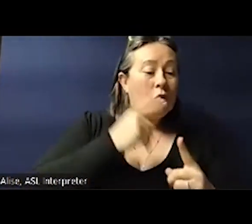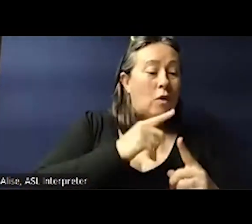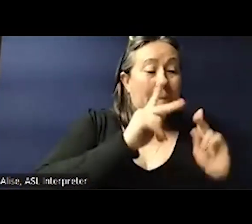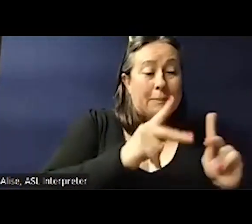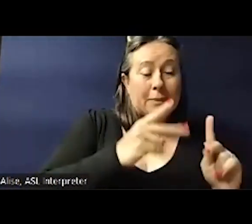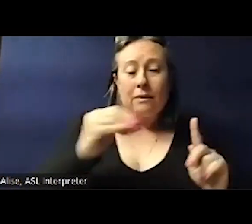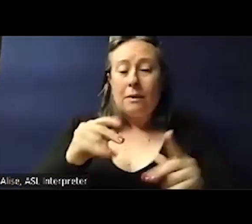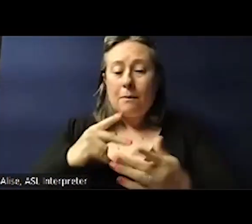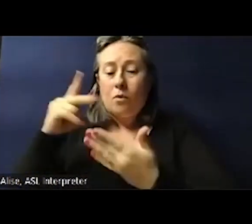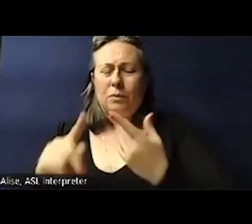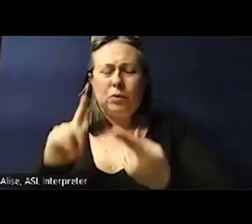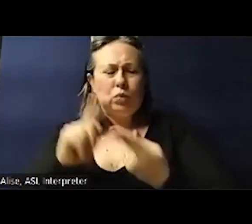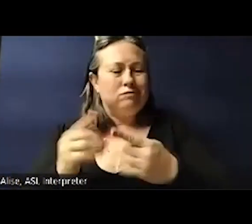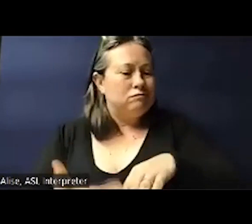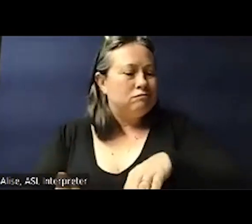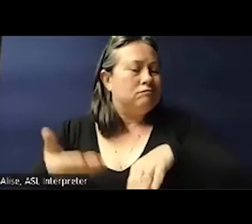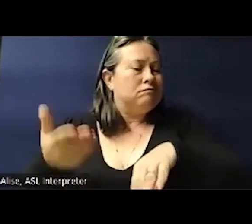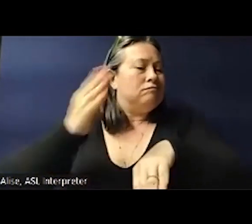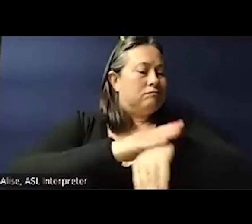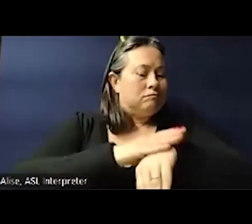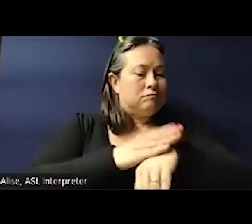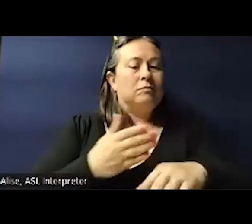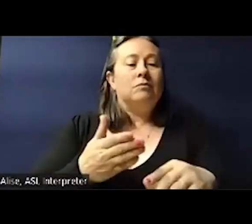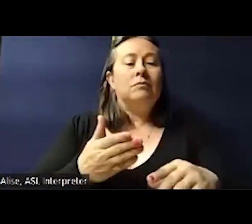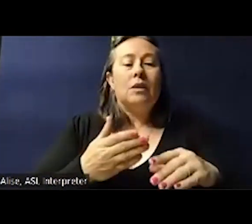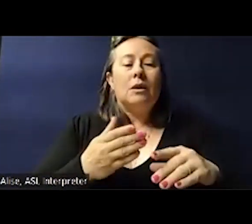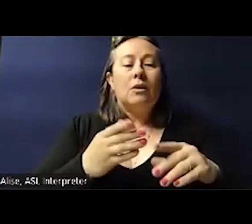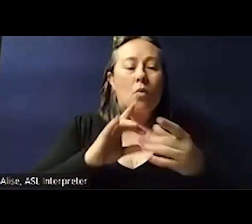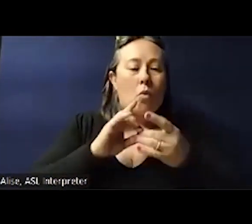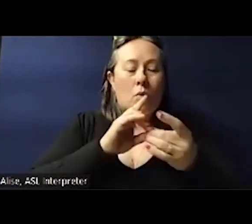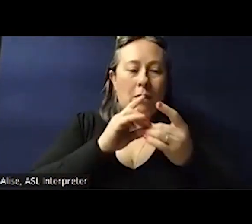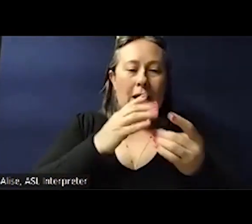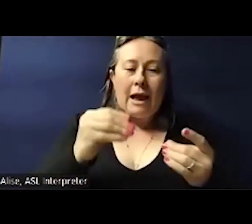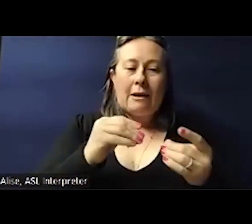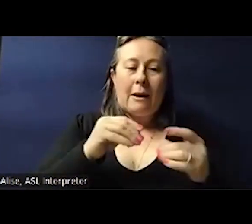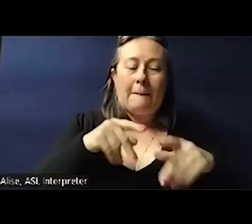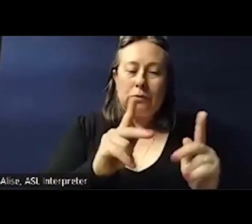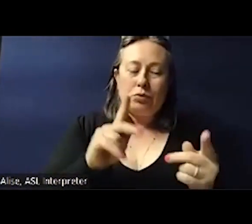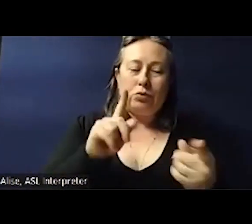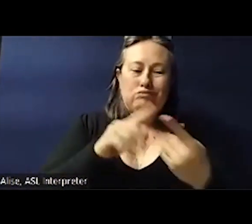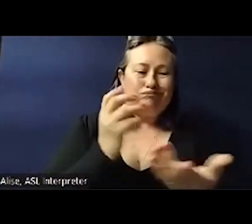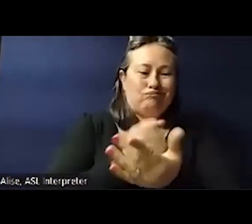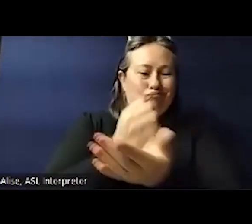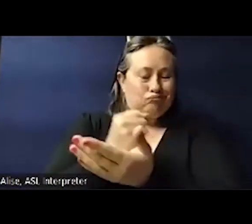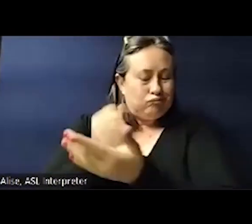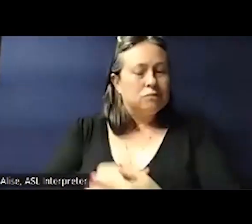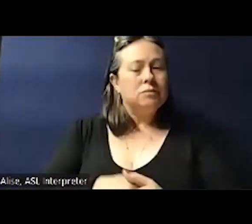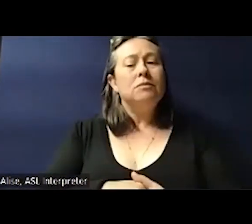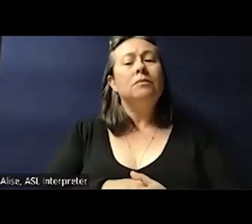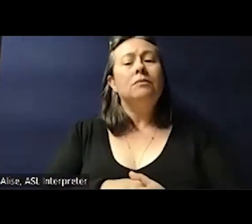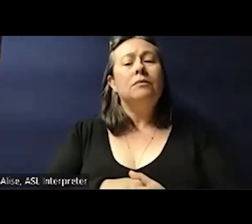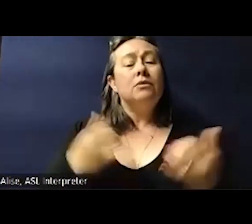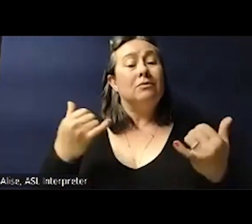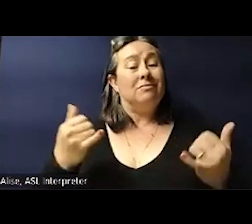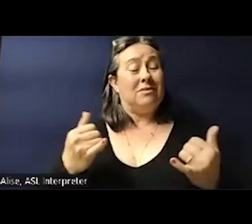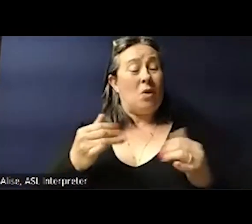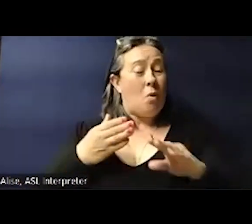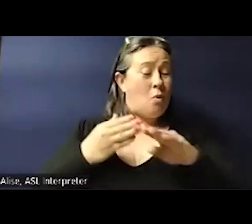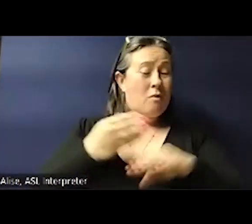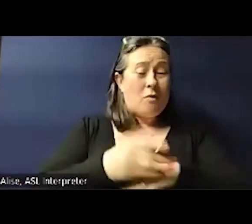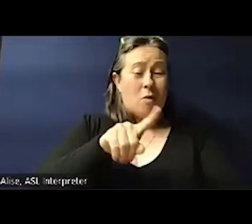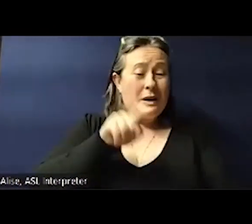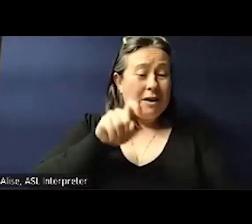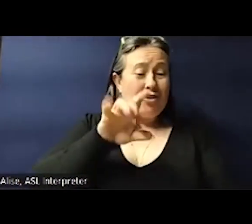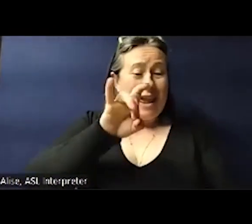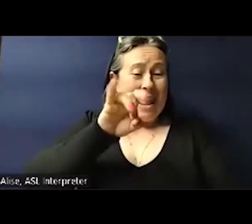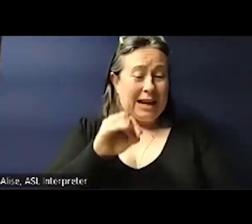and increase coordination and cooperation. USDA currently invests over $180 million